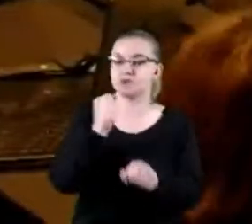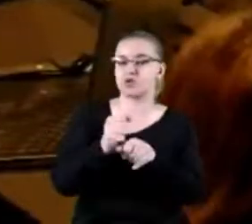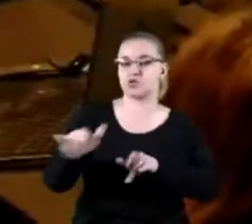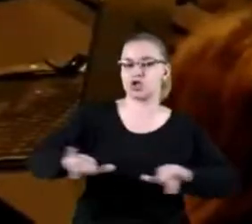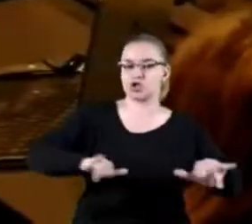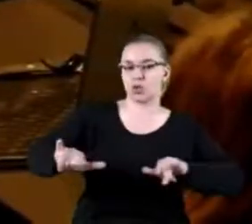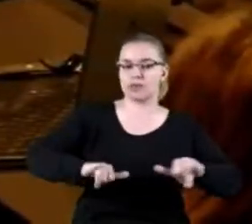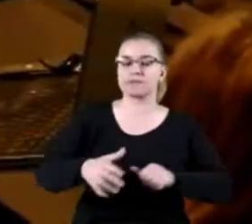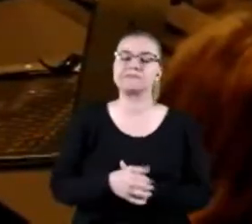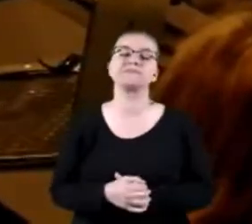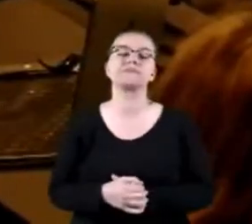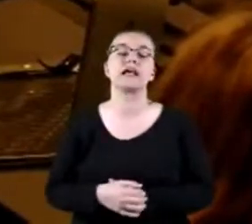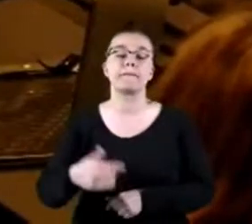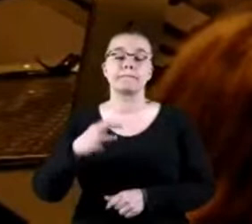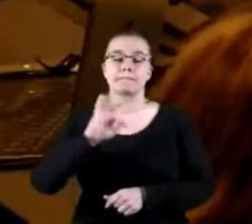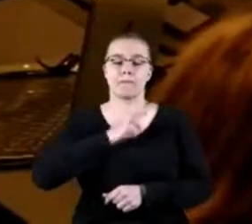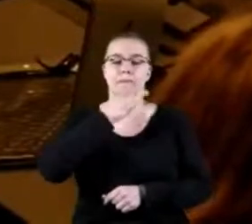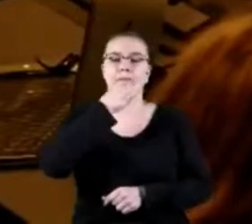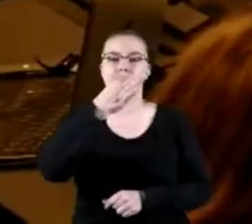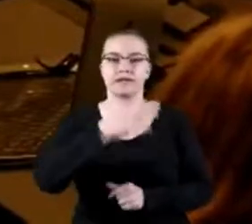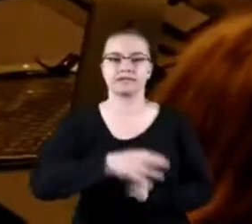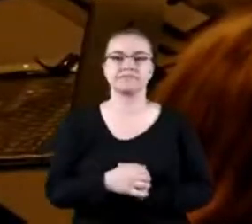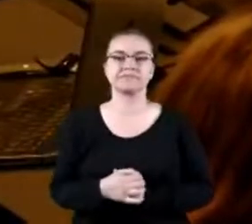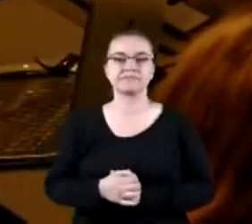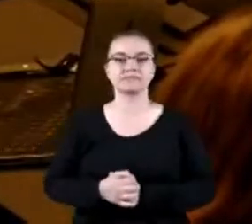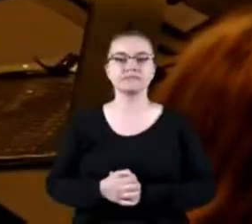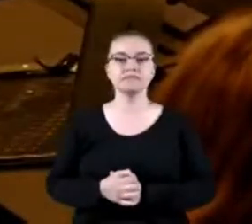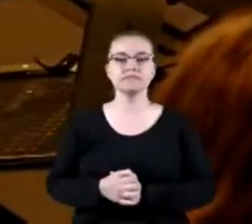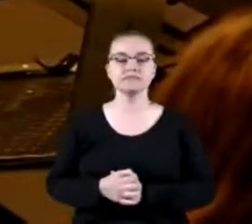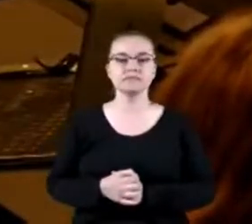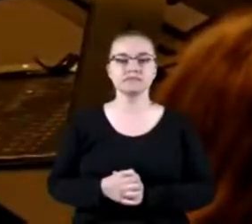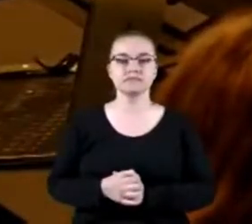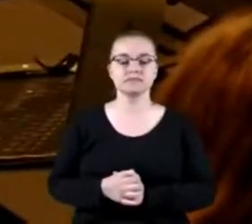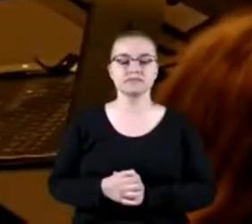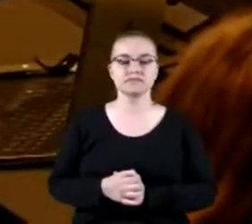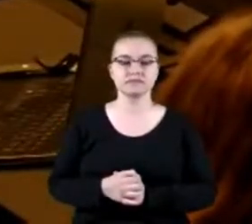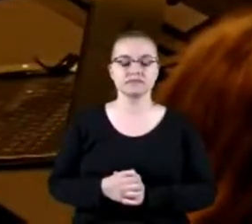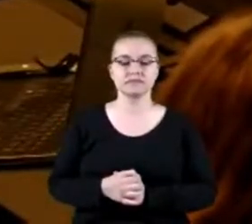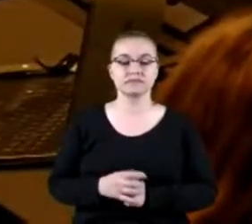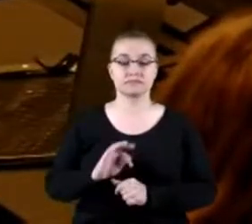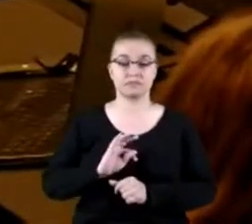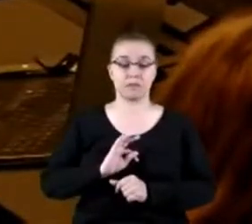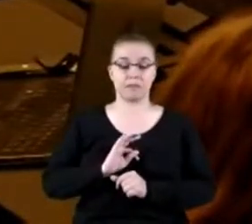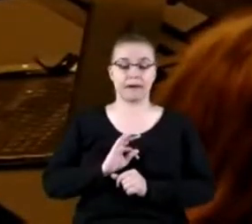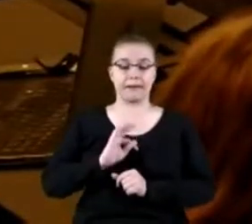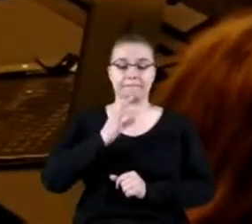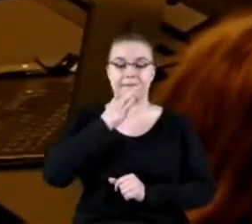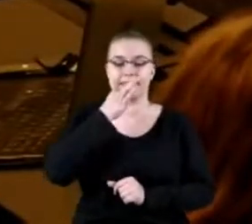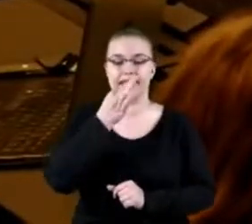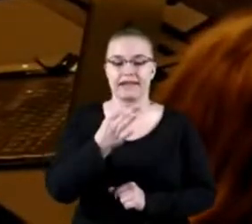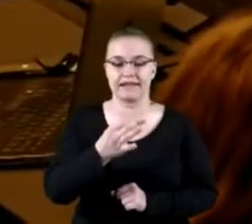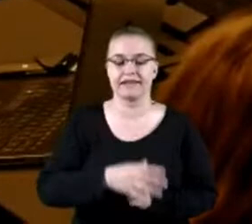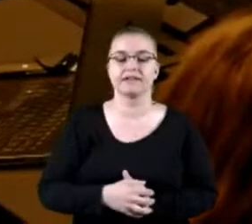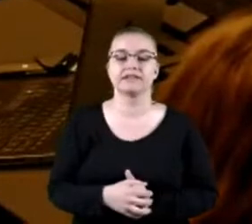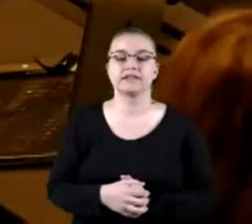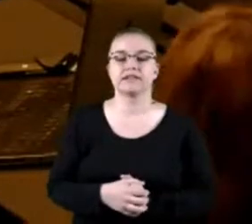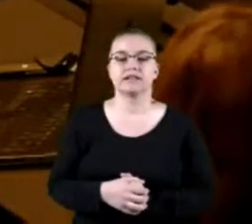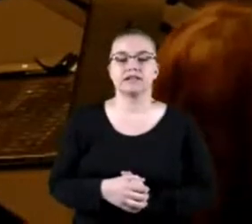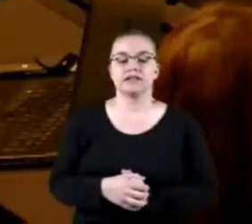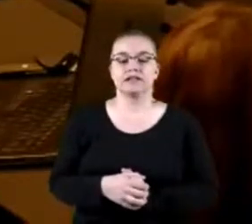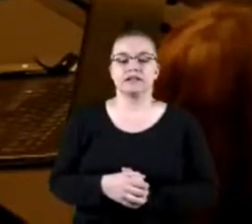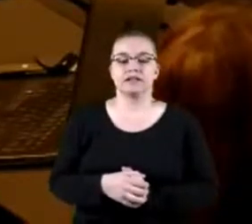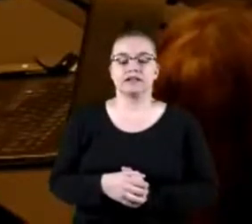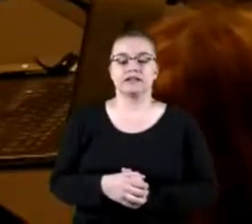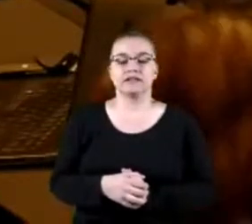My question... Make the question and we'll go there. Okay. My question is, in both the